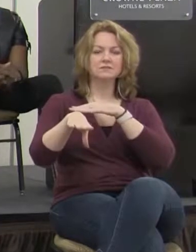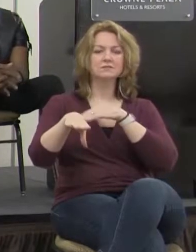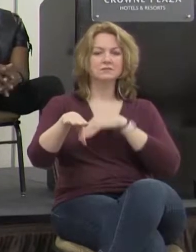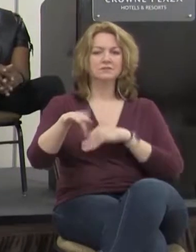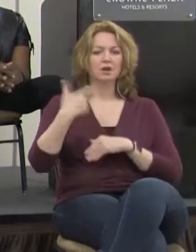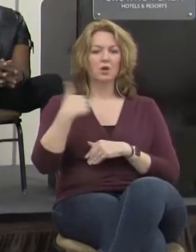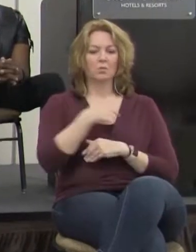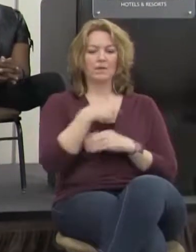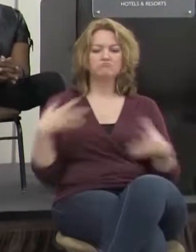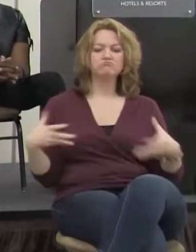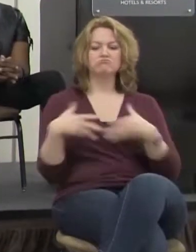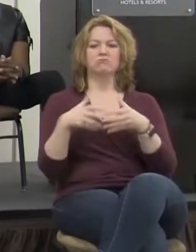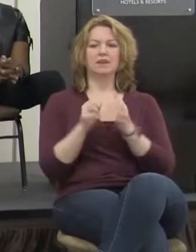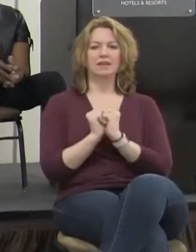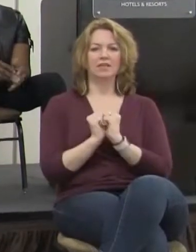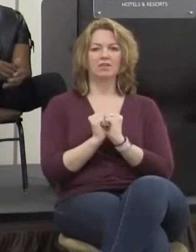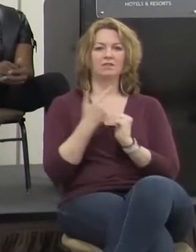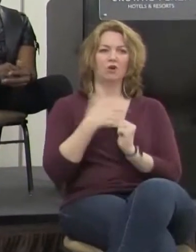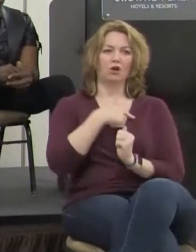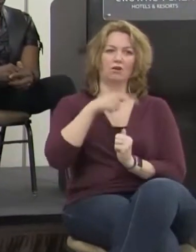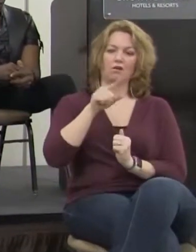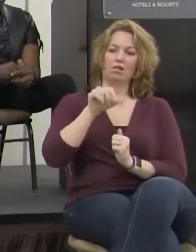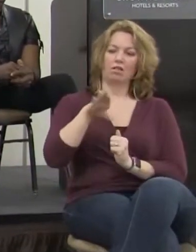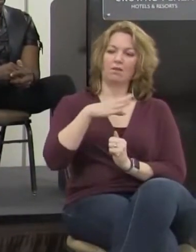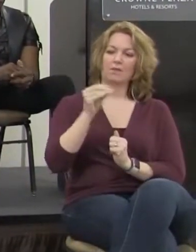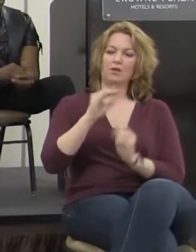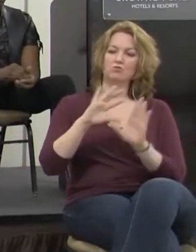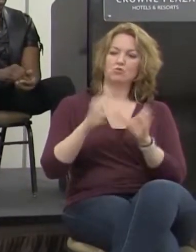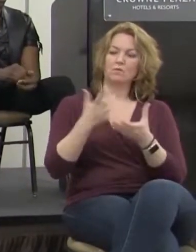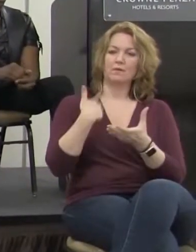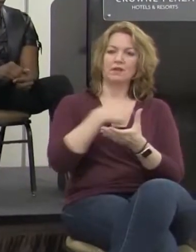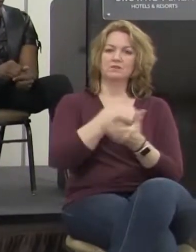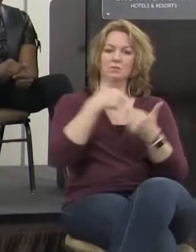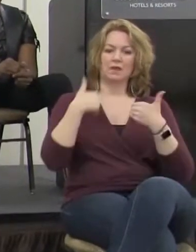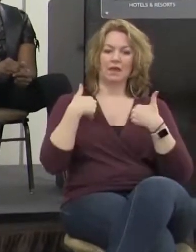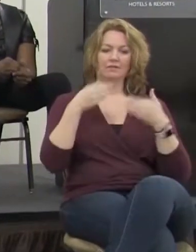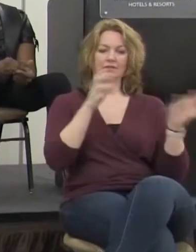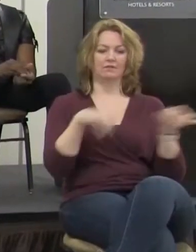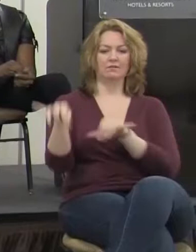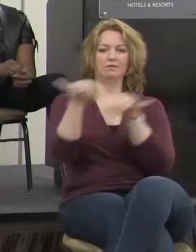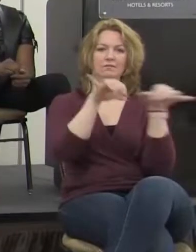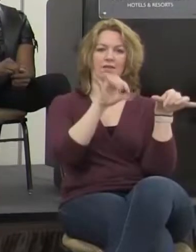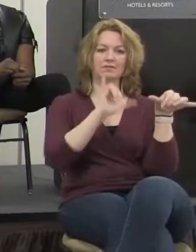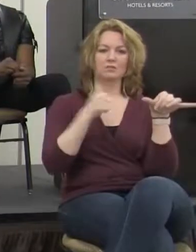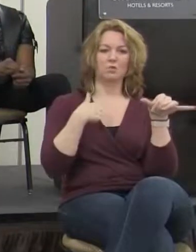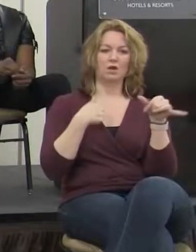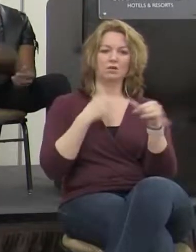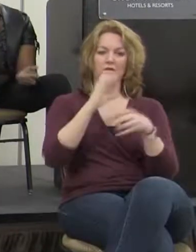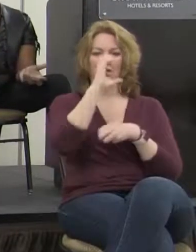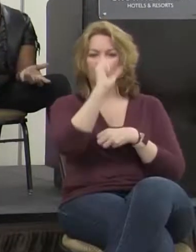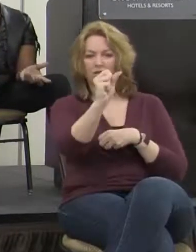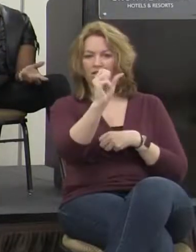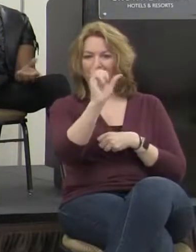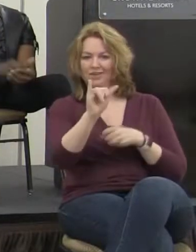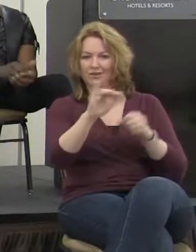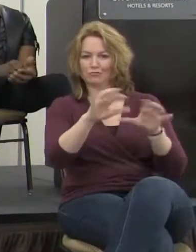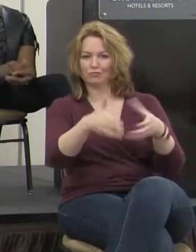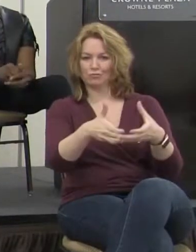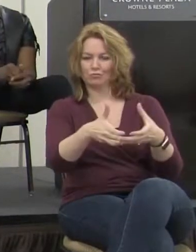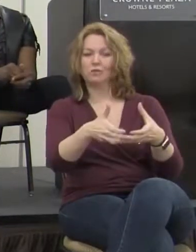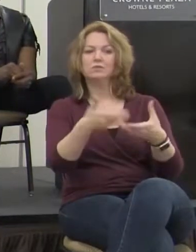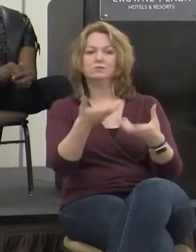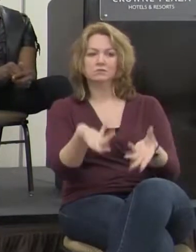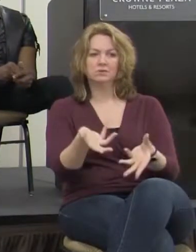gather together in our clubs and groups because we have commonalities, and that's what draws us to that. In the